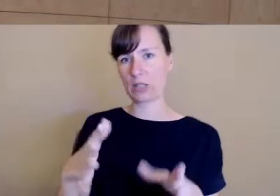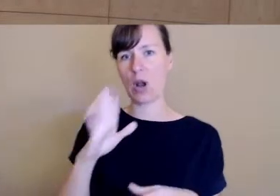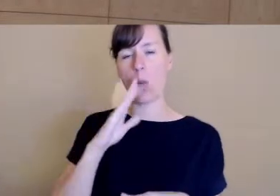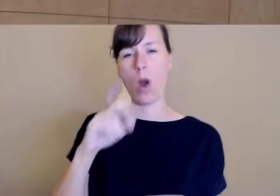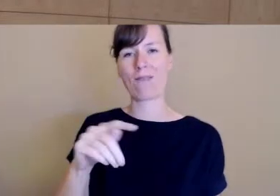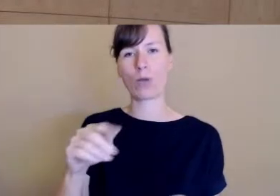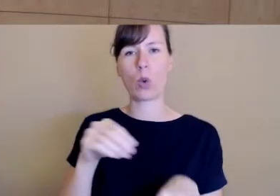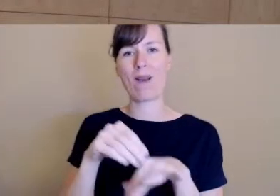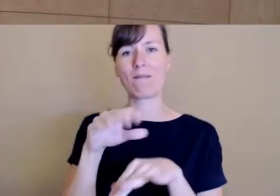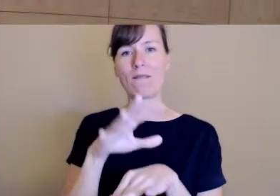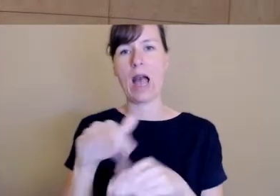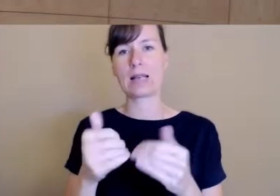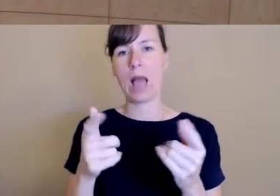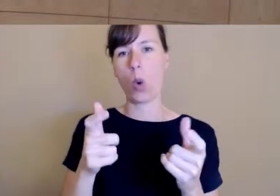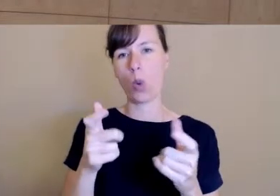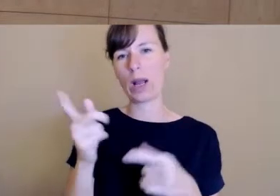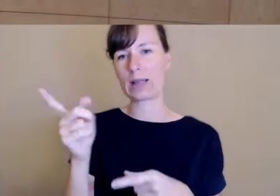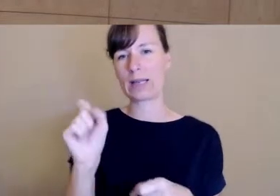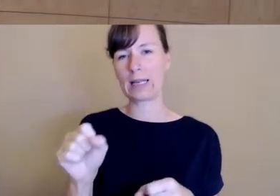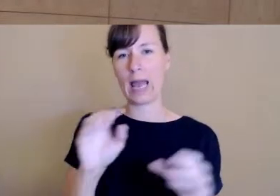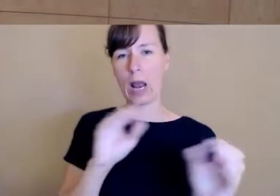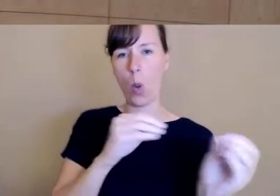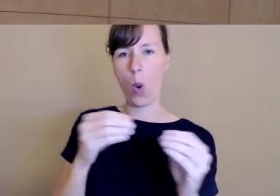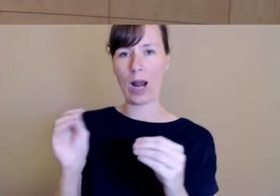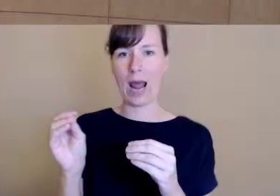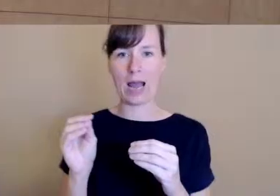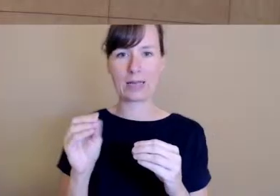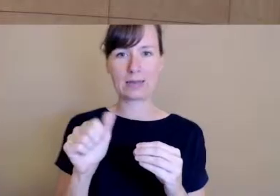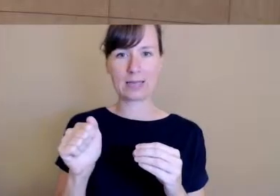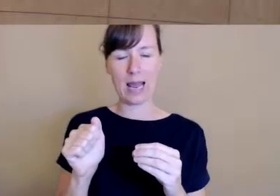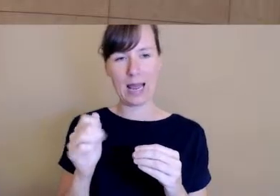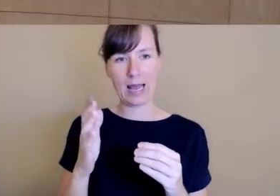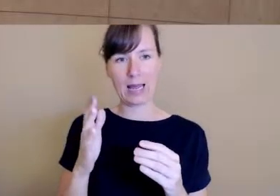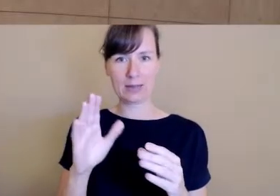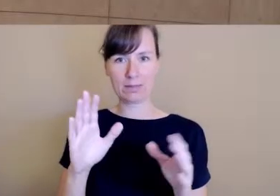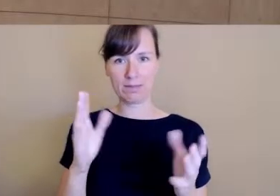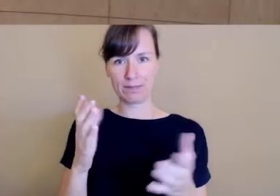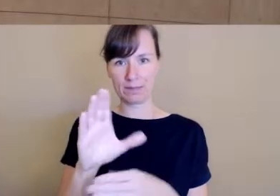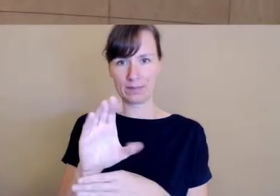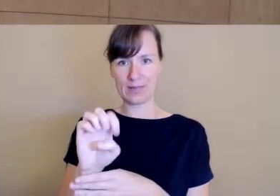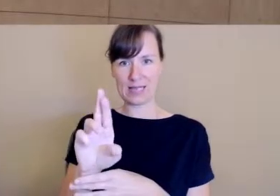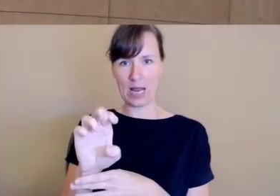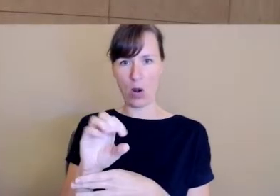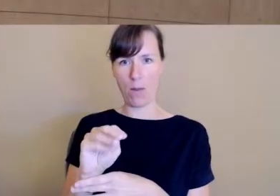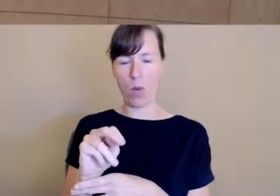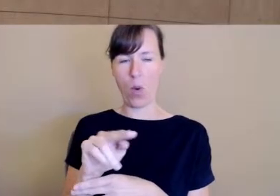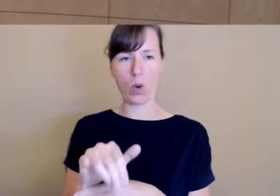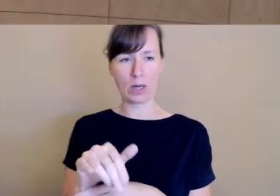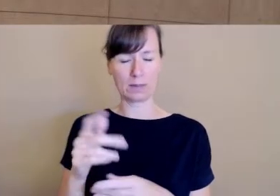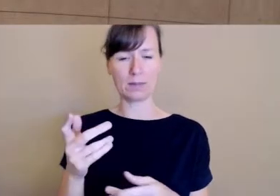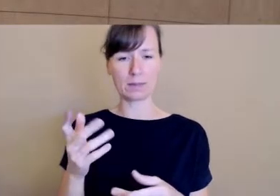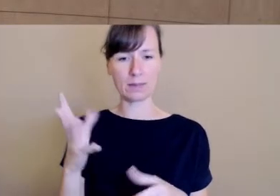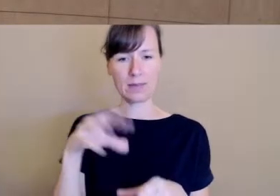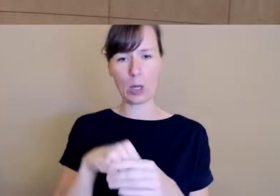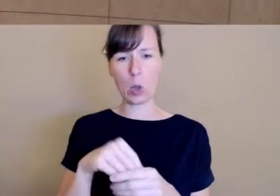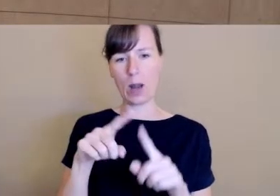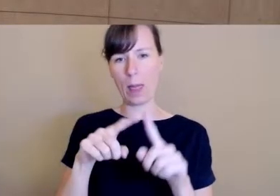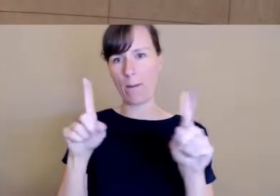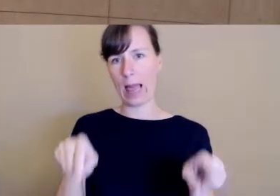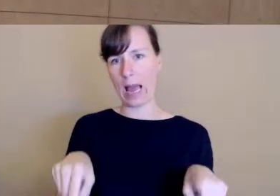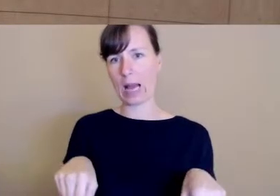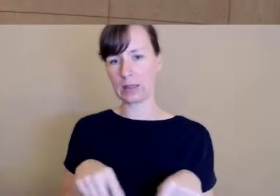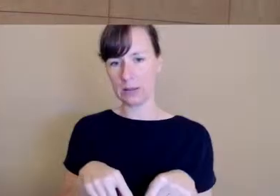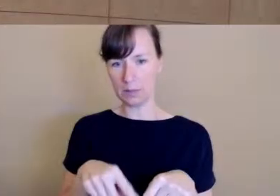organize a dedication, including a plaque, but presumably 90 days or so. So maybe we'd be in the fall. Let